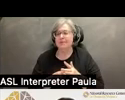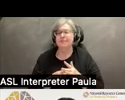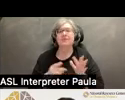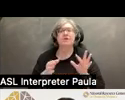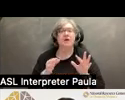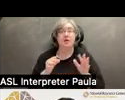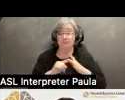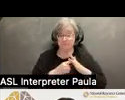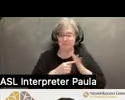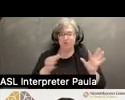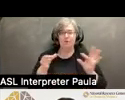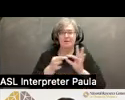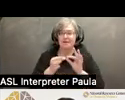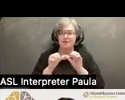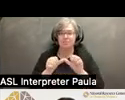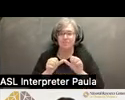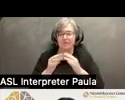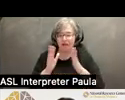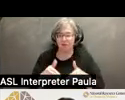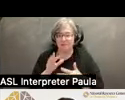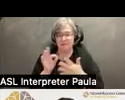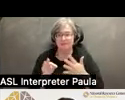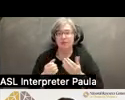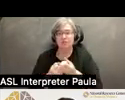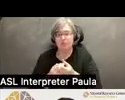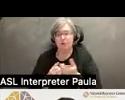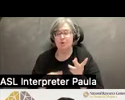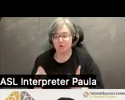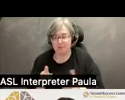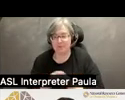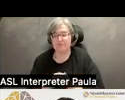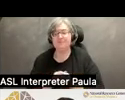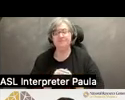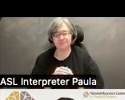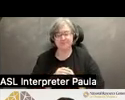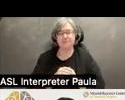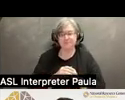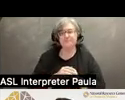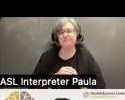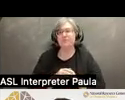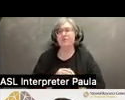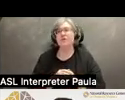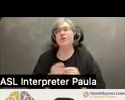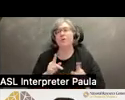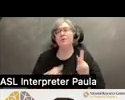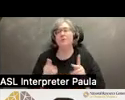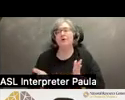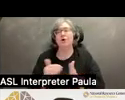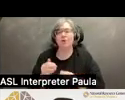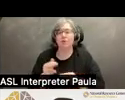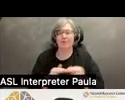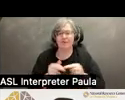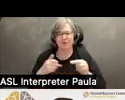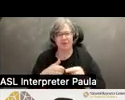people to permanent housing options, and then supporting them while they're rebuilding. And I